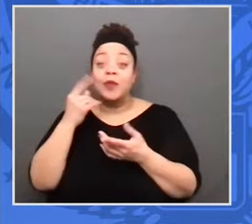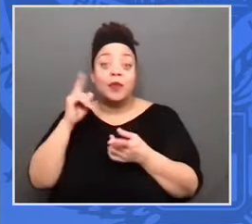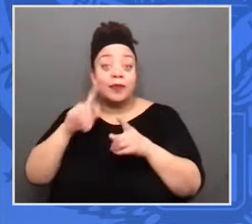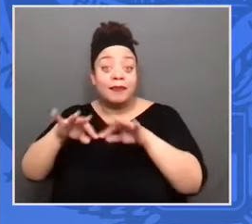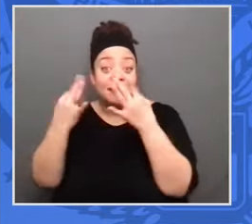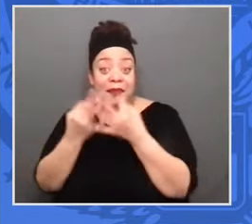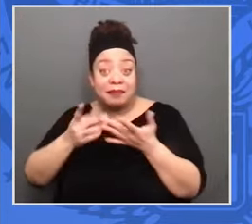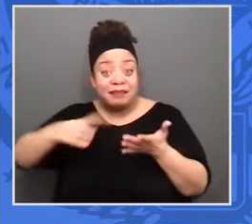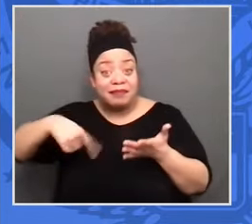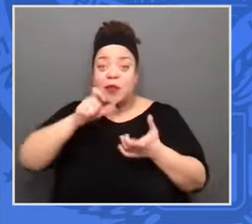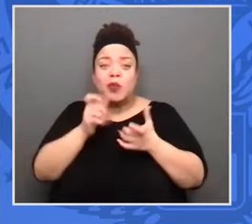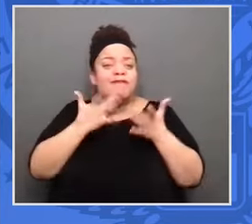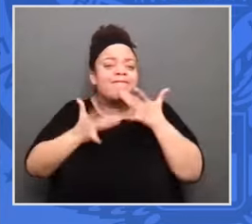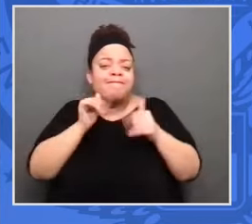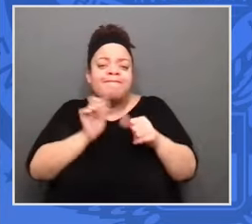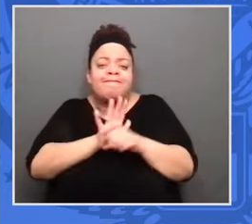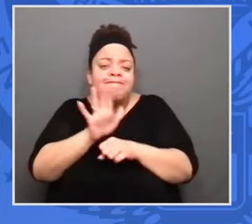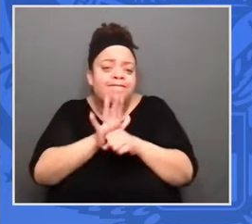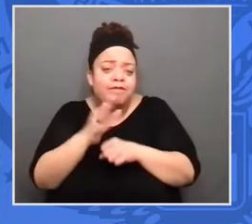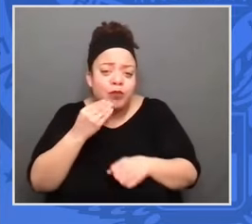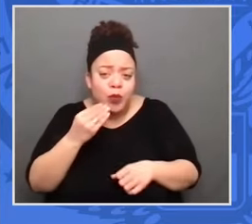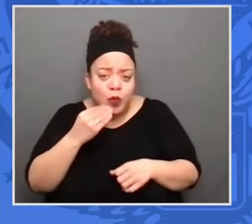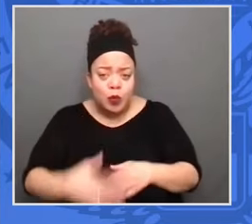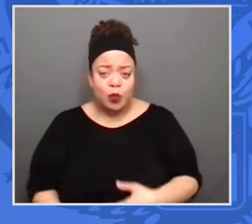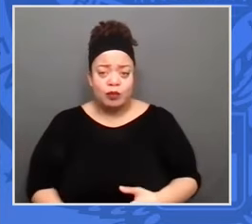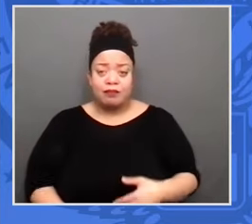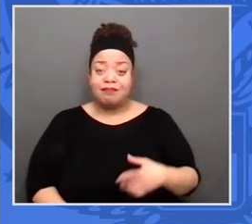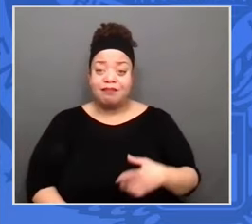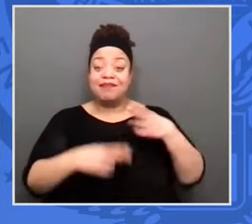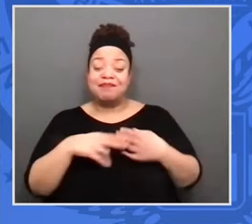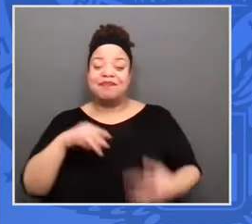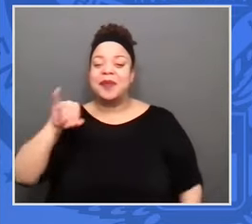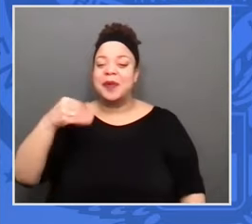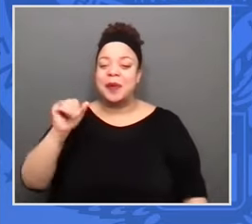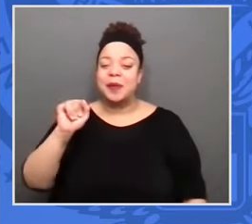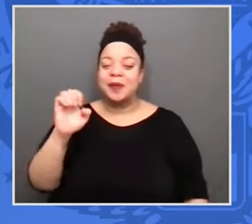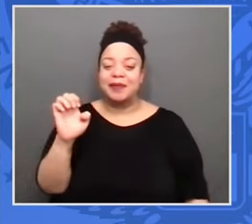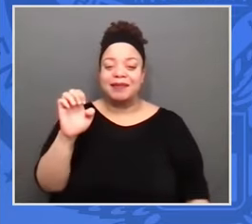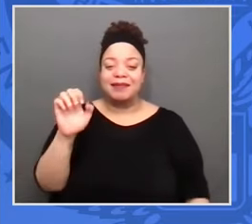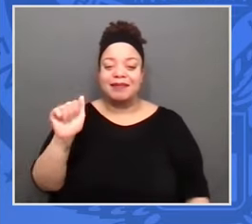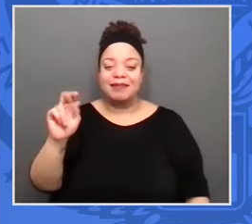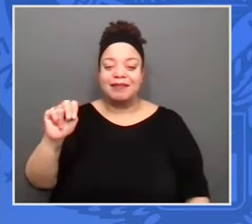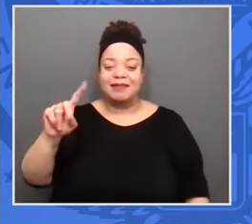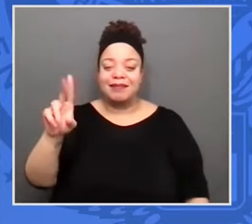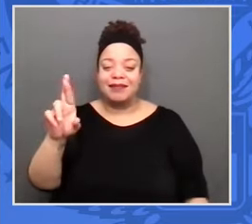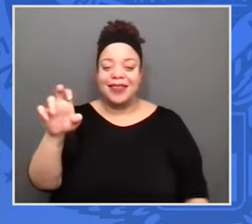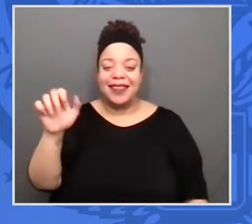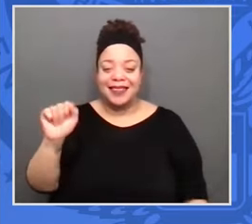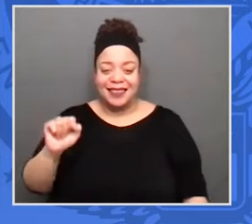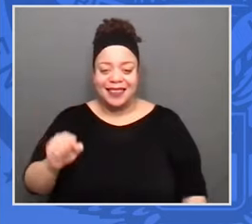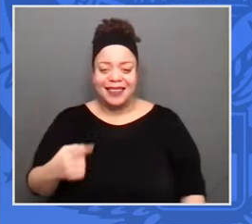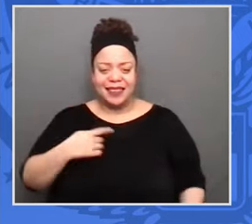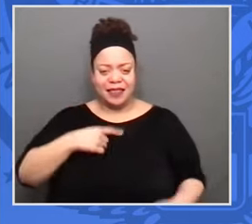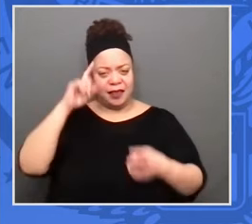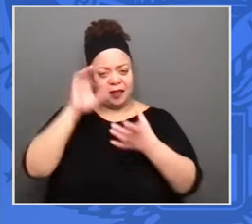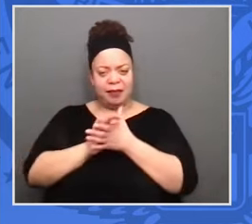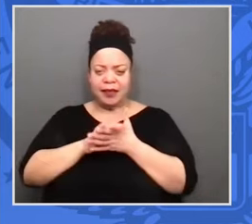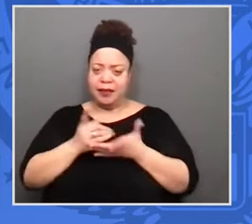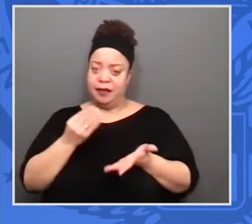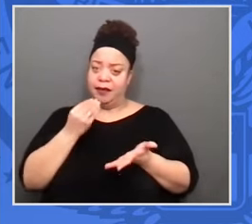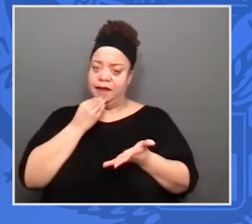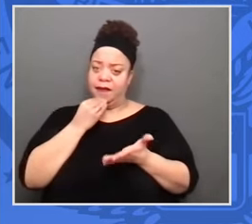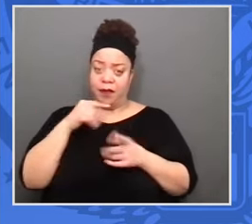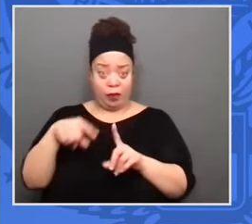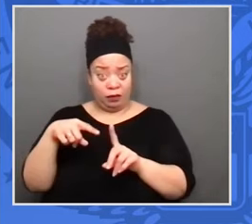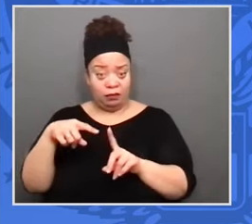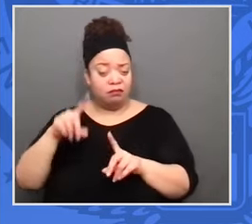My name is Jose Andres. I am a chef who believes that food is not just a luxury for the lucky few. It's a basic human right to live